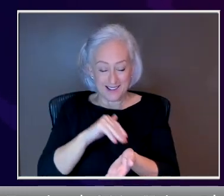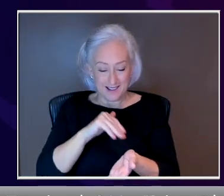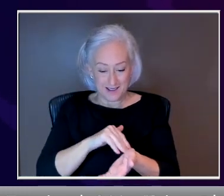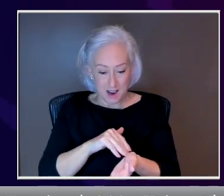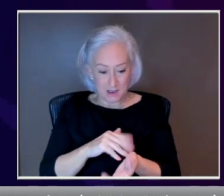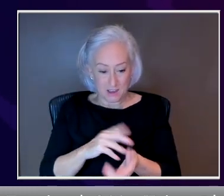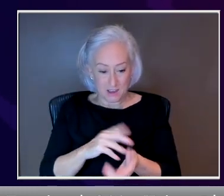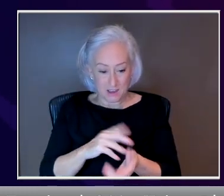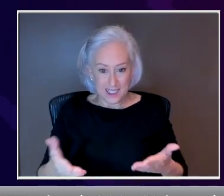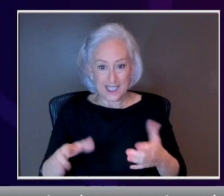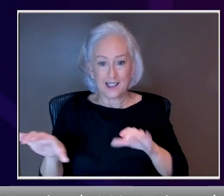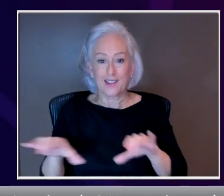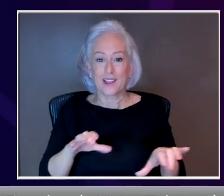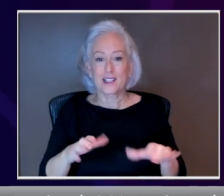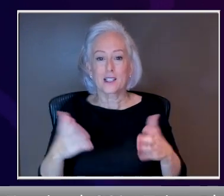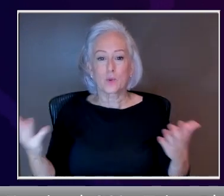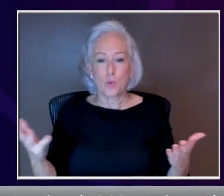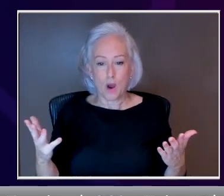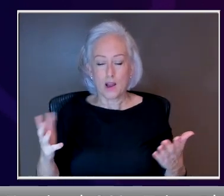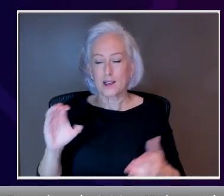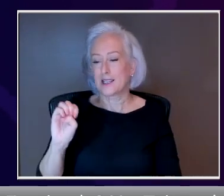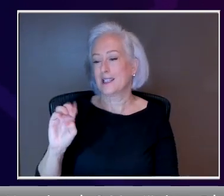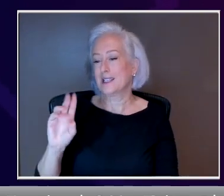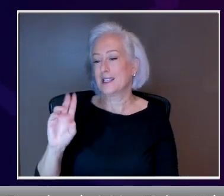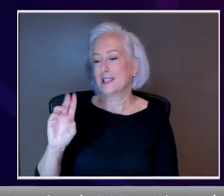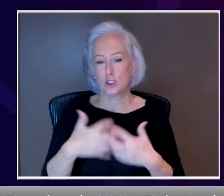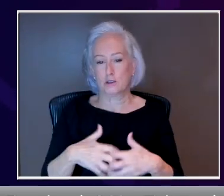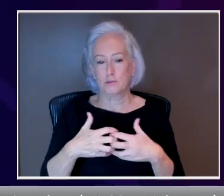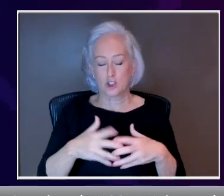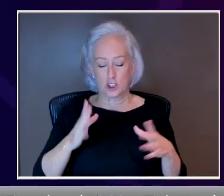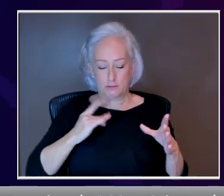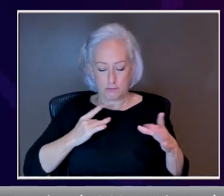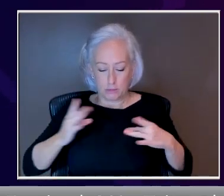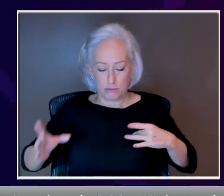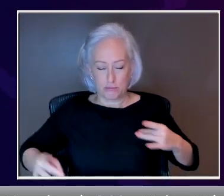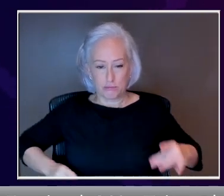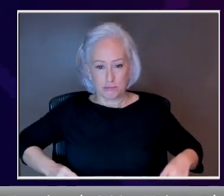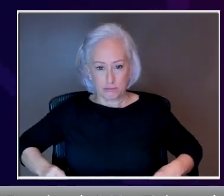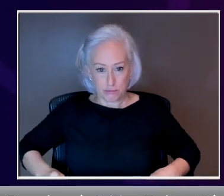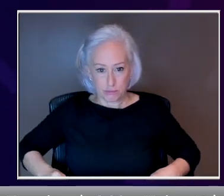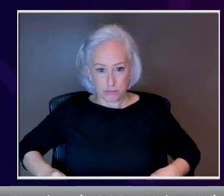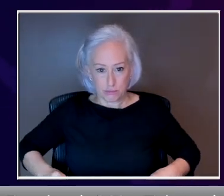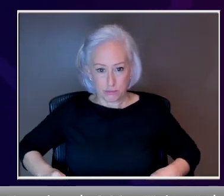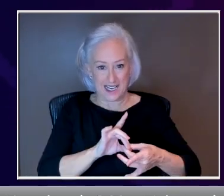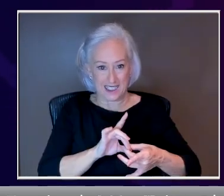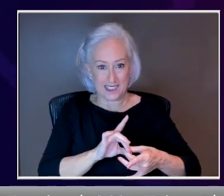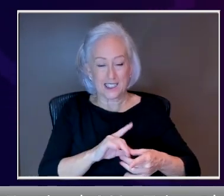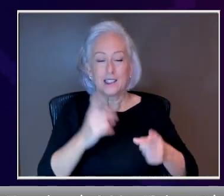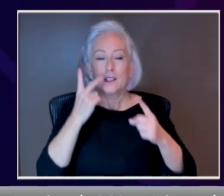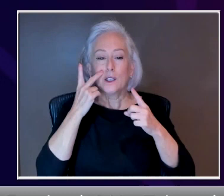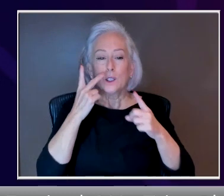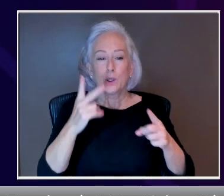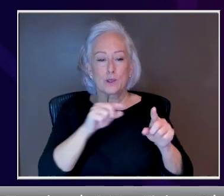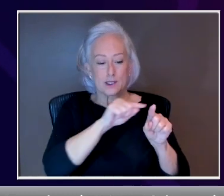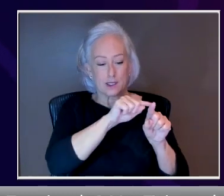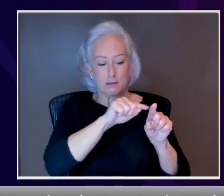the heart racing sensation, is get an EKG. The EKG, when you look up here, has several spikes and several bumps, and as